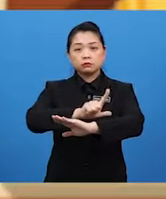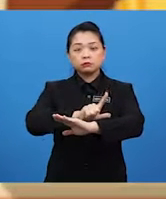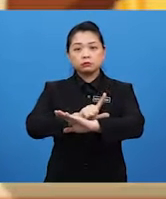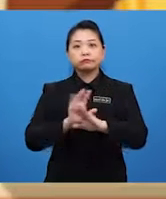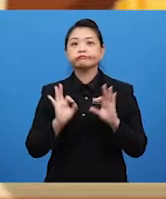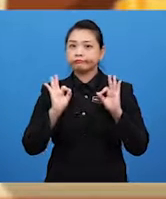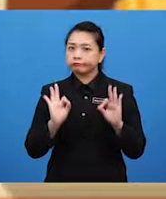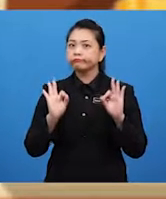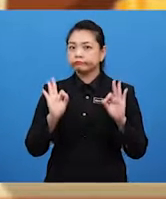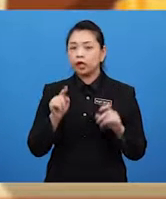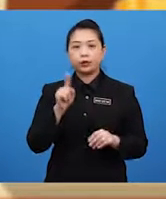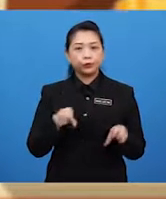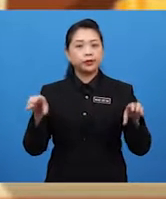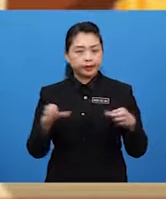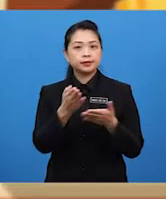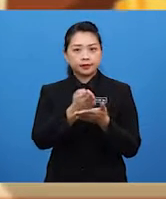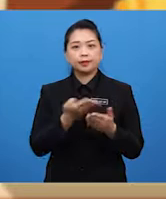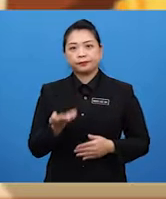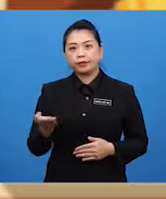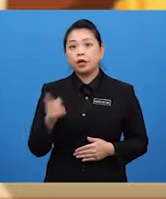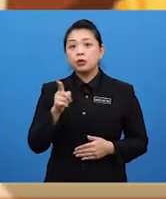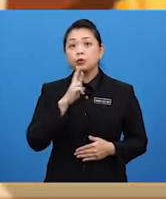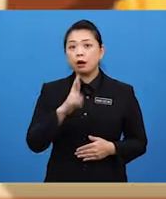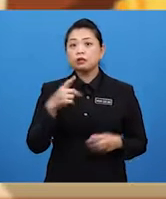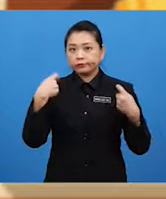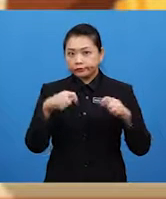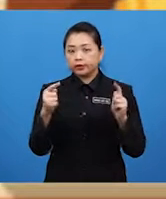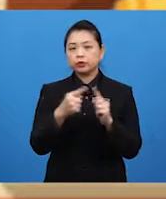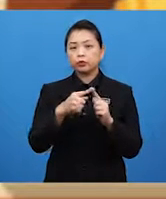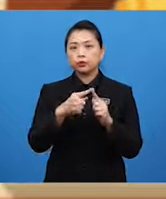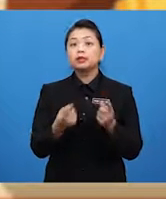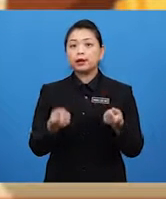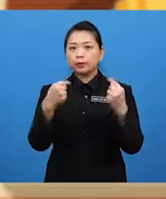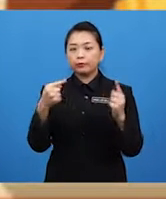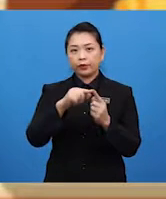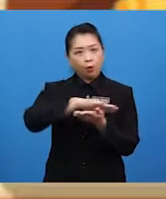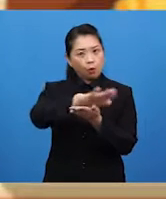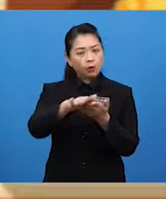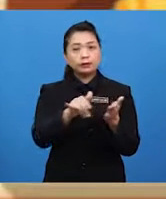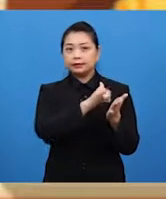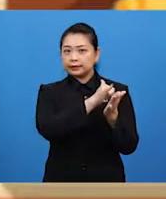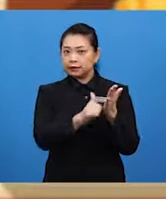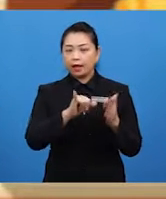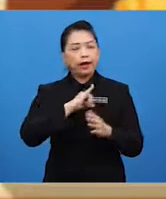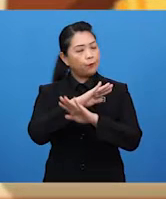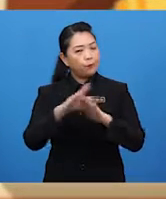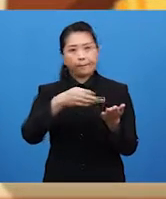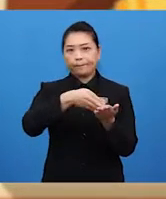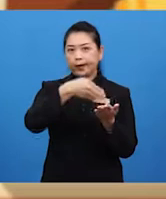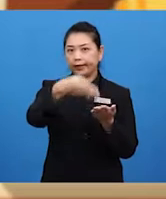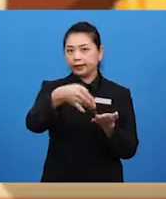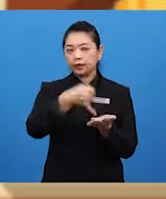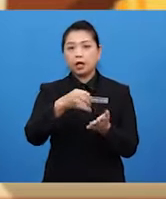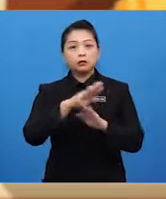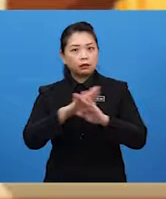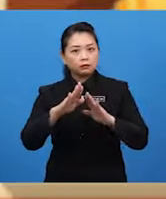All right, you did something. You are trying to cover up with all this, huh? I won't buy it. Nothing gets